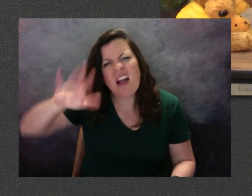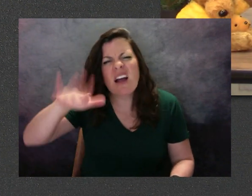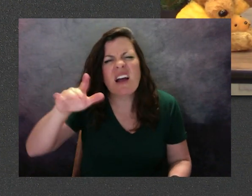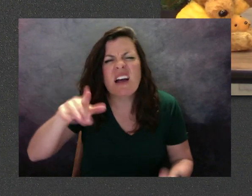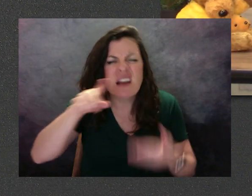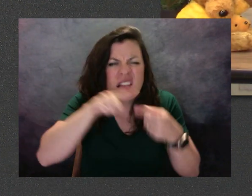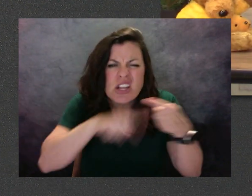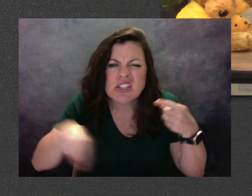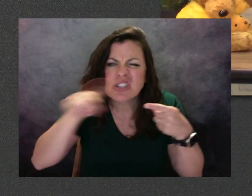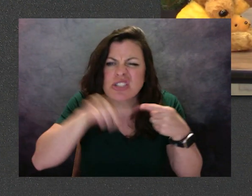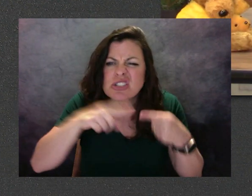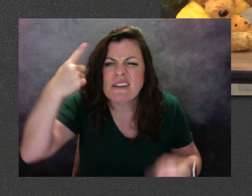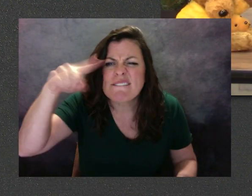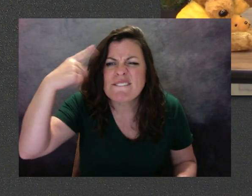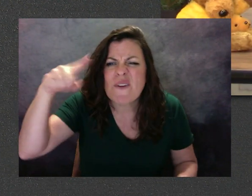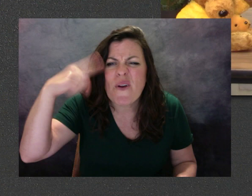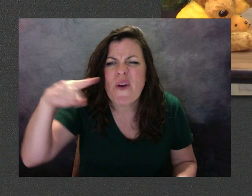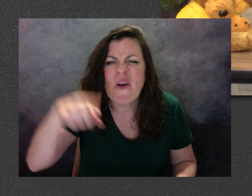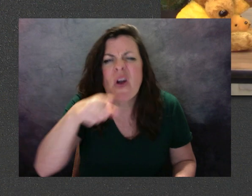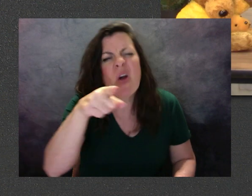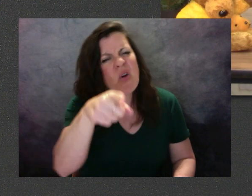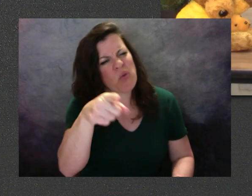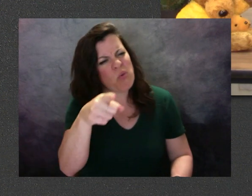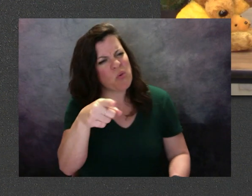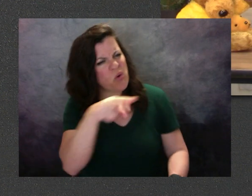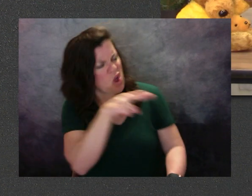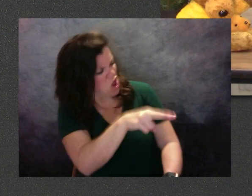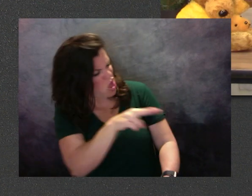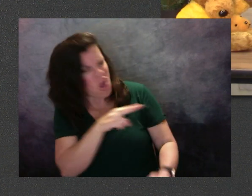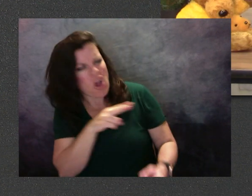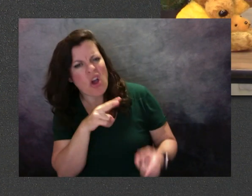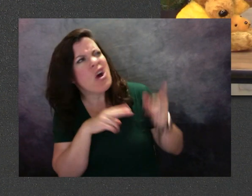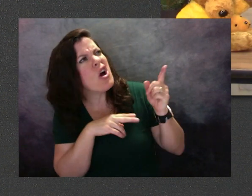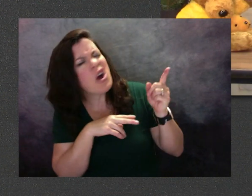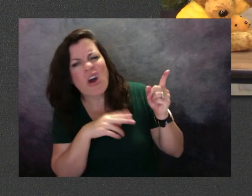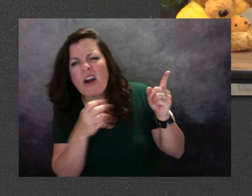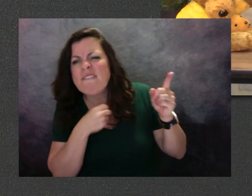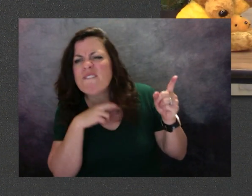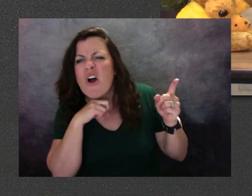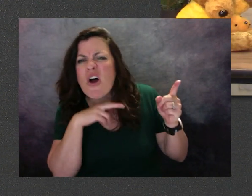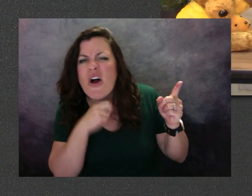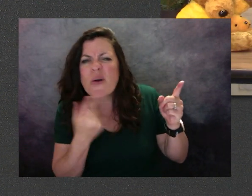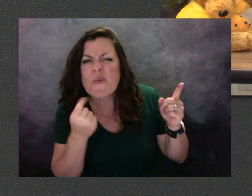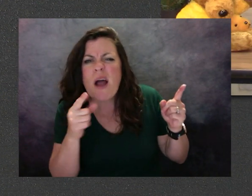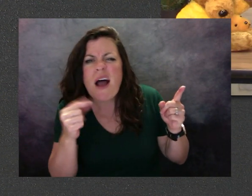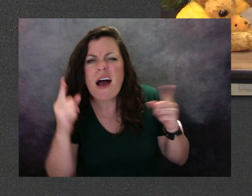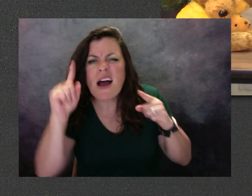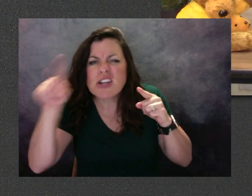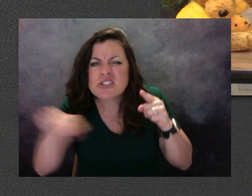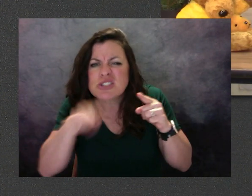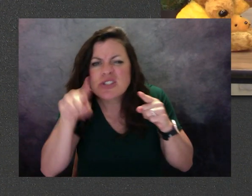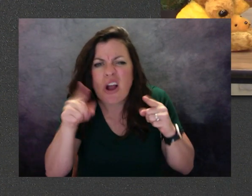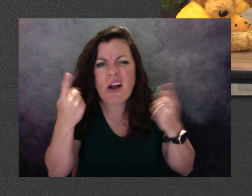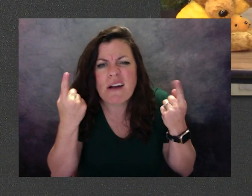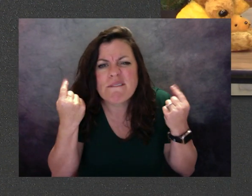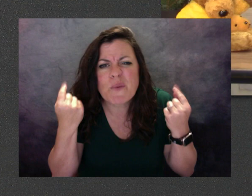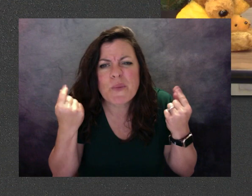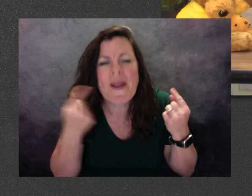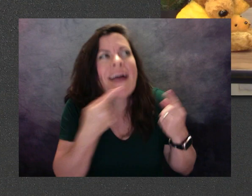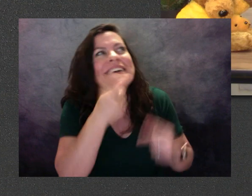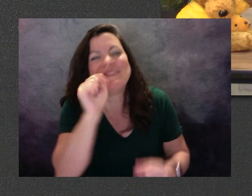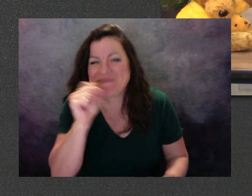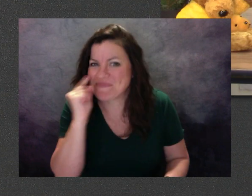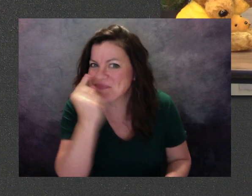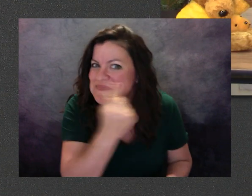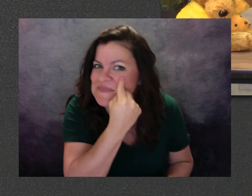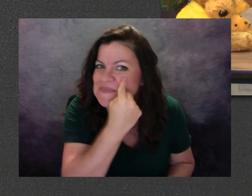be? Yes, it's eyes. So I'm gonna cut the circle out. And we wanna make sure that